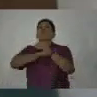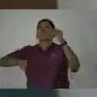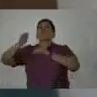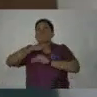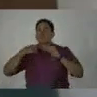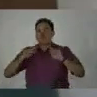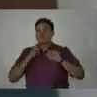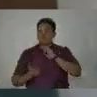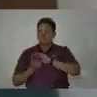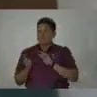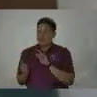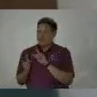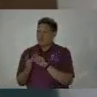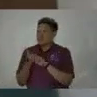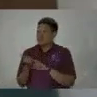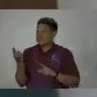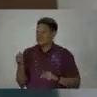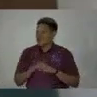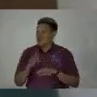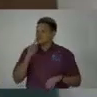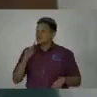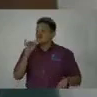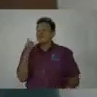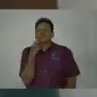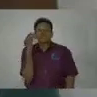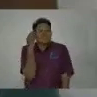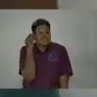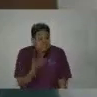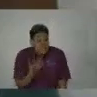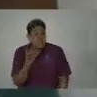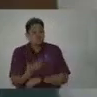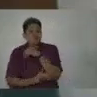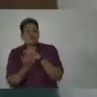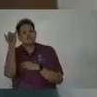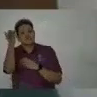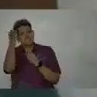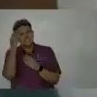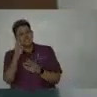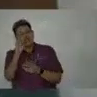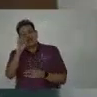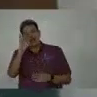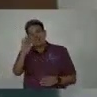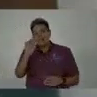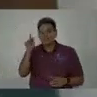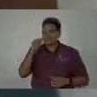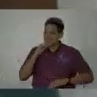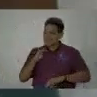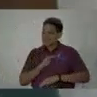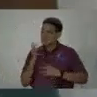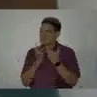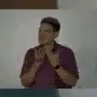"The revocation of the license was done on the mere say-so of the National Intelligence Bureau. This is most